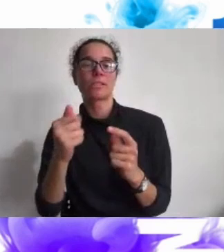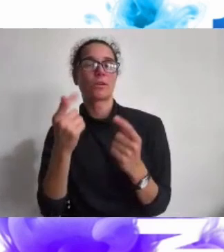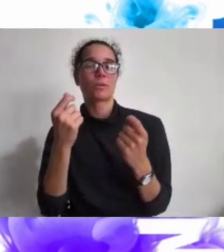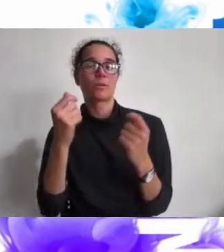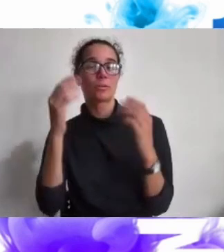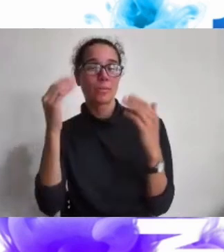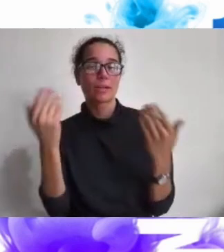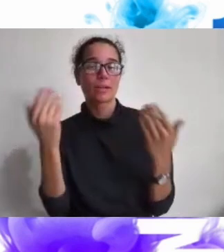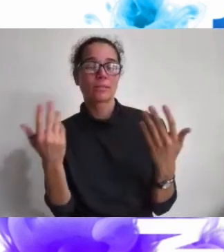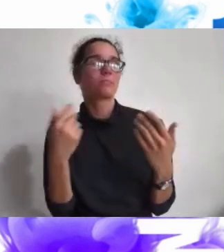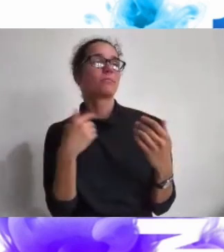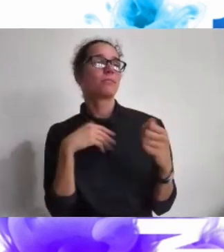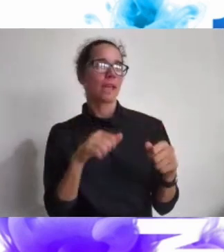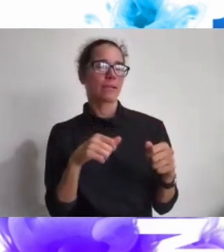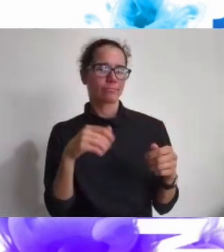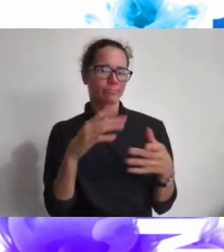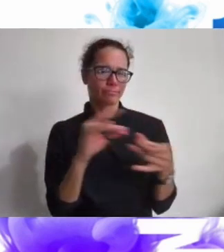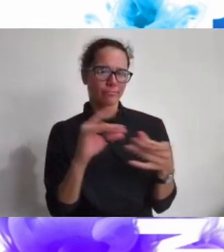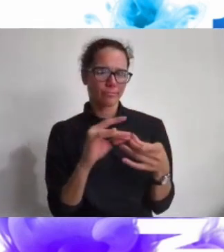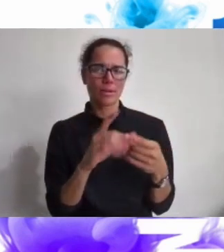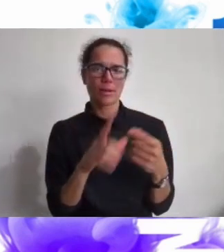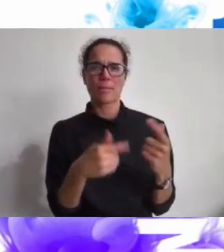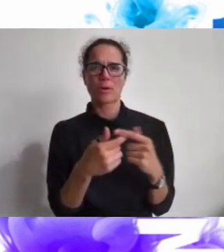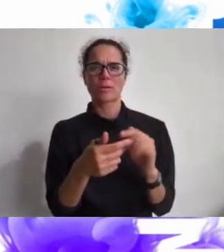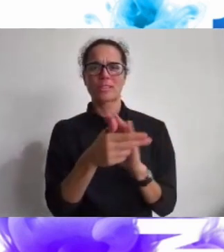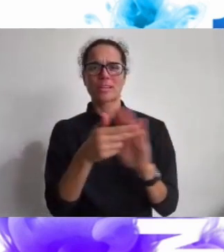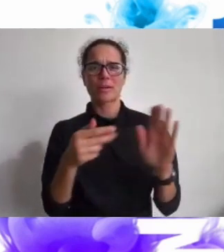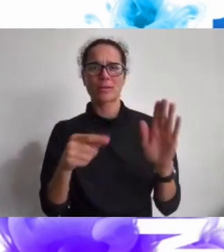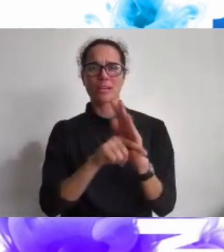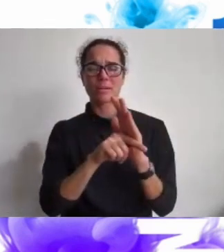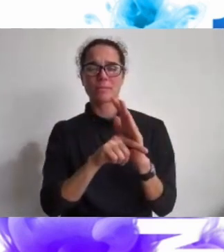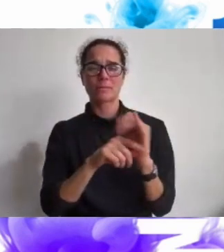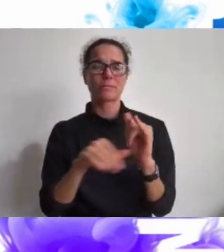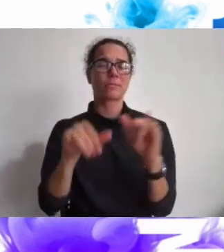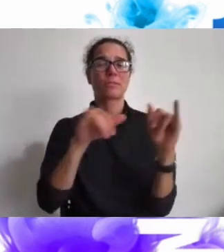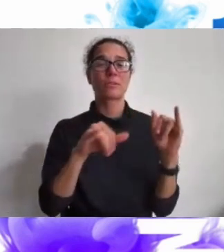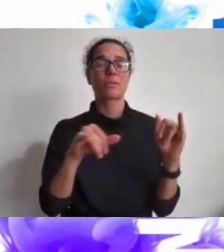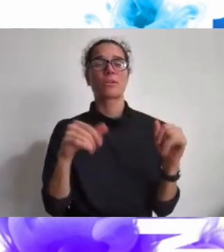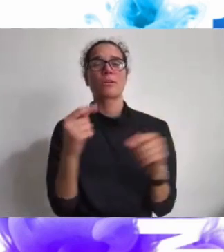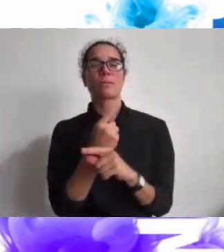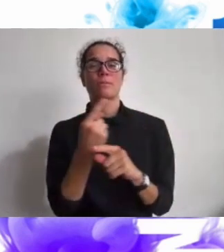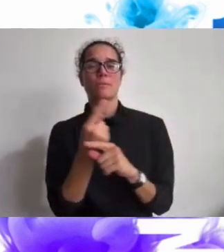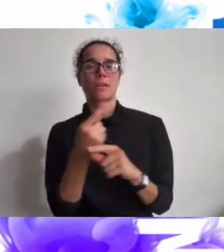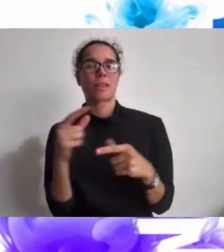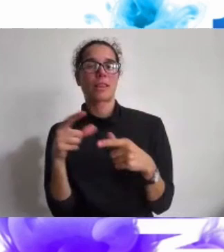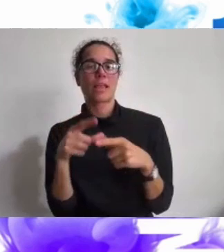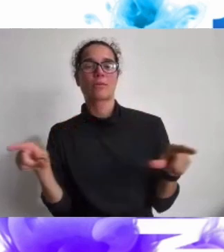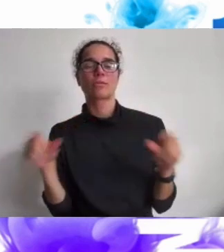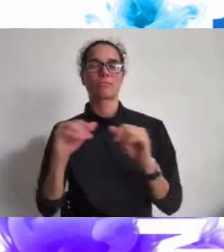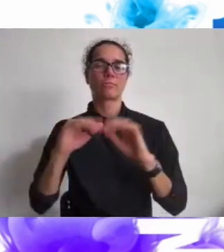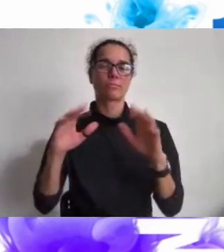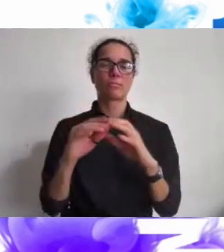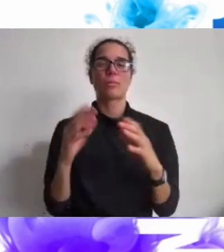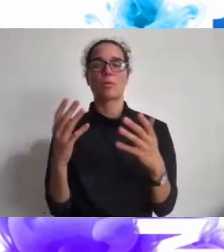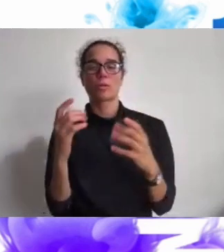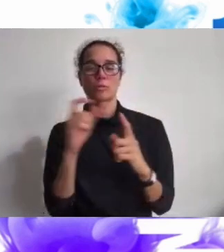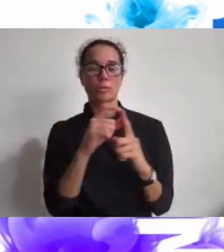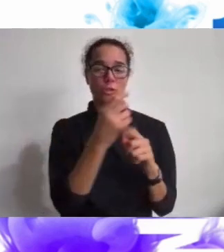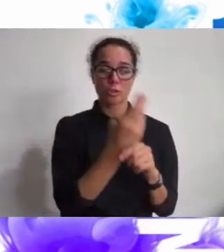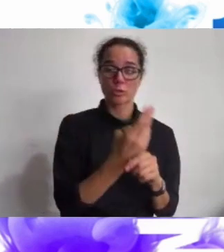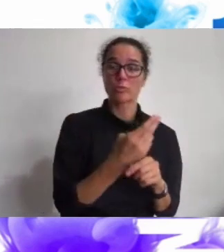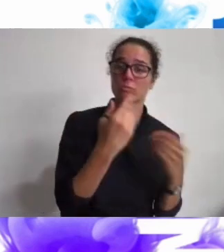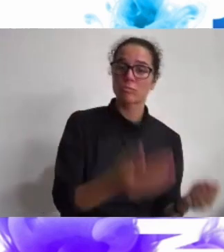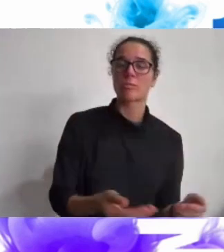identify stereotypes, outlines appropriate language around disability, and then also just helps to show the importance of